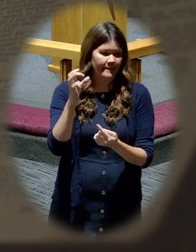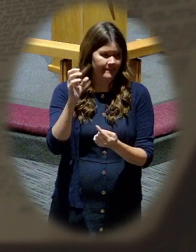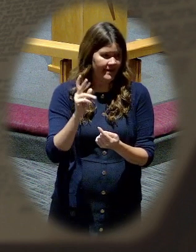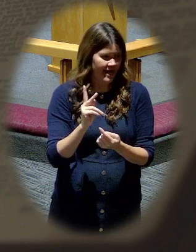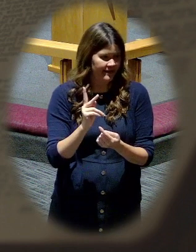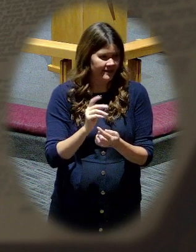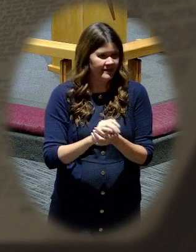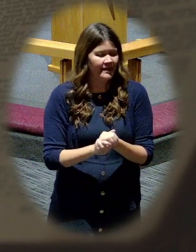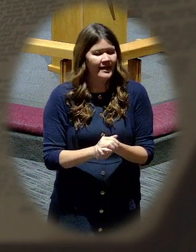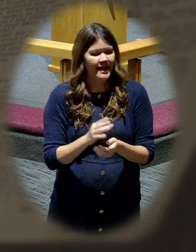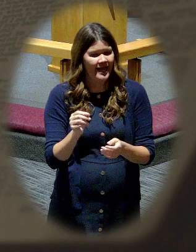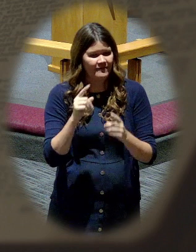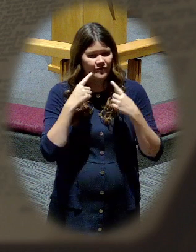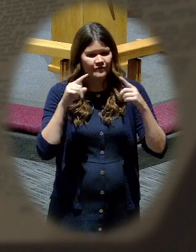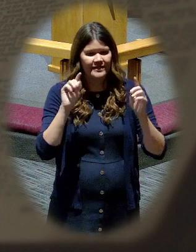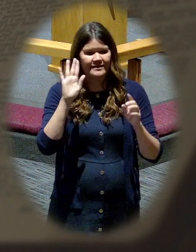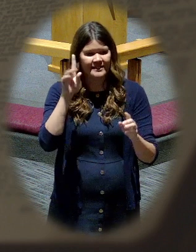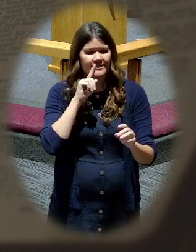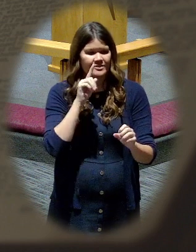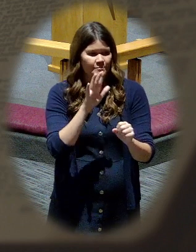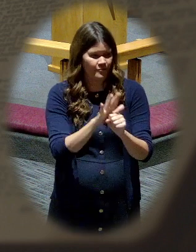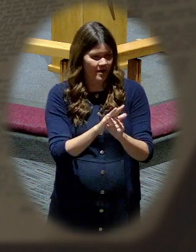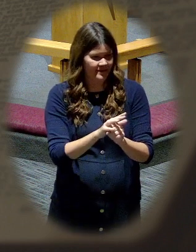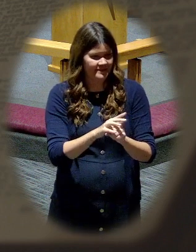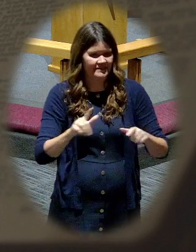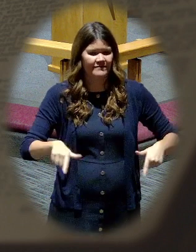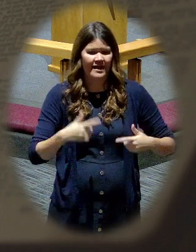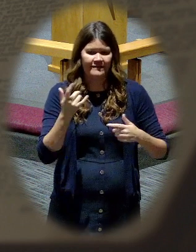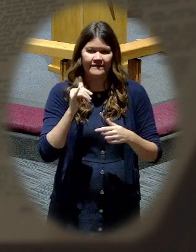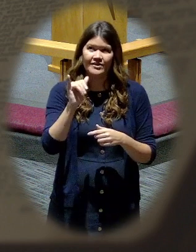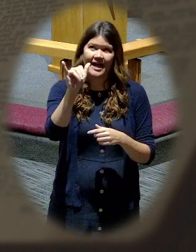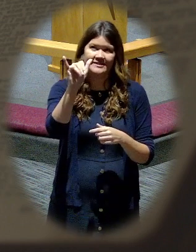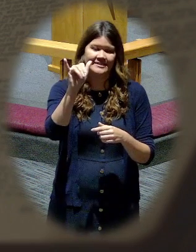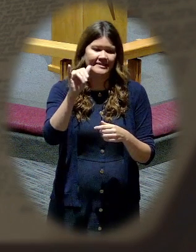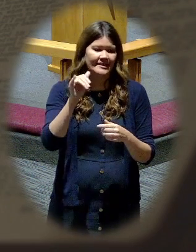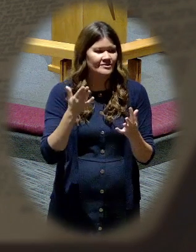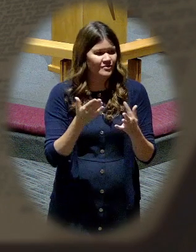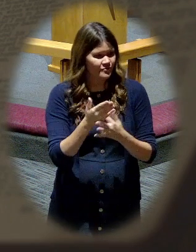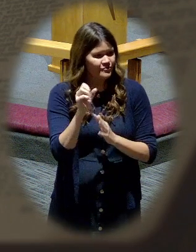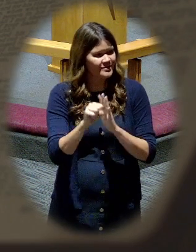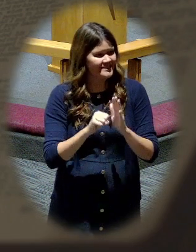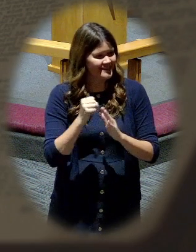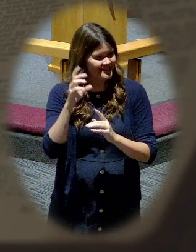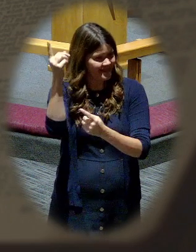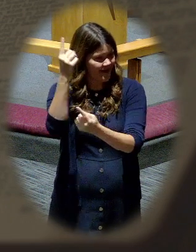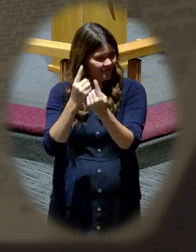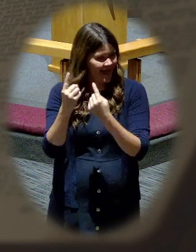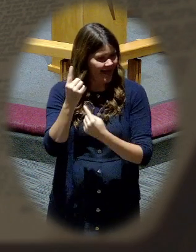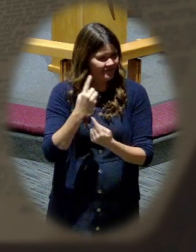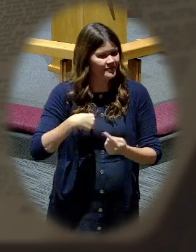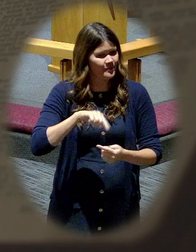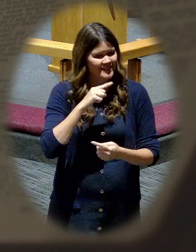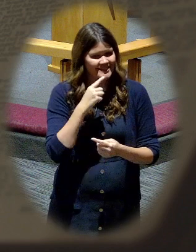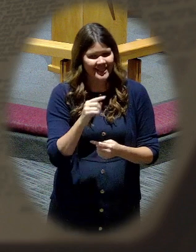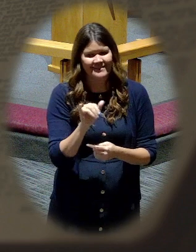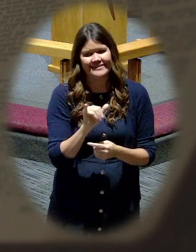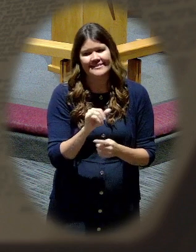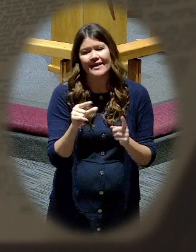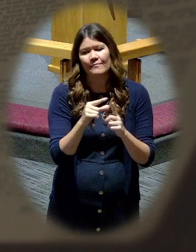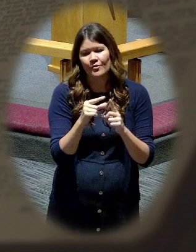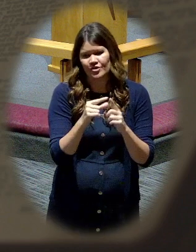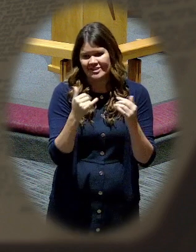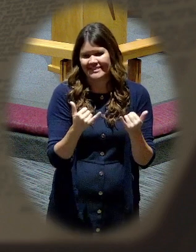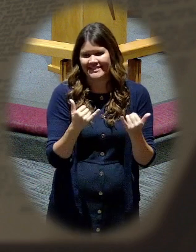of his promised eternal kingdom. And so in the season of Advent, we echo those words